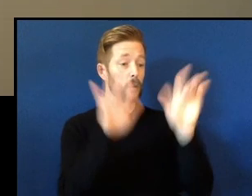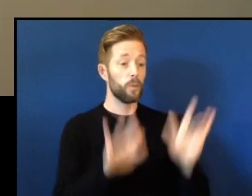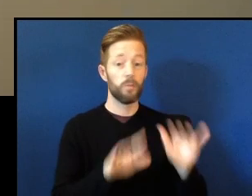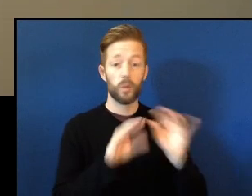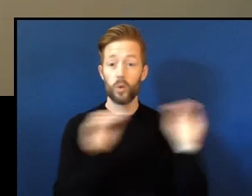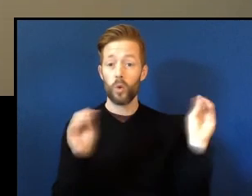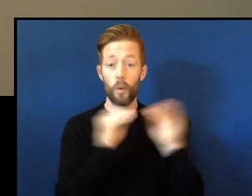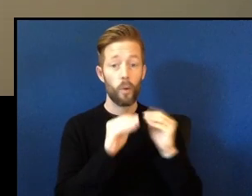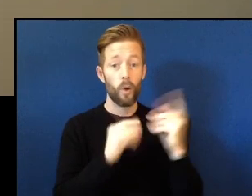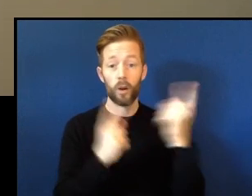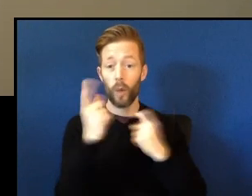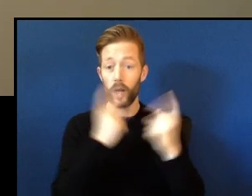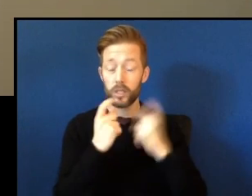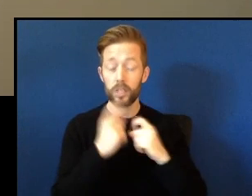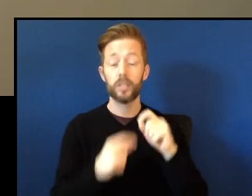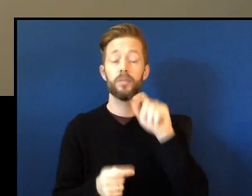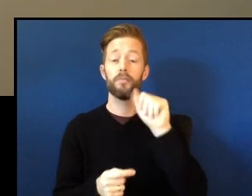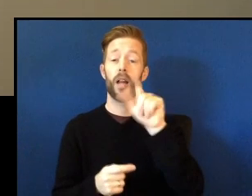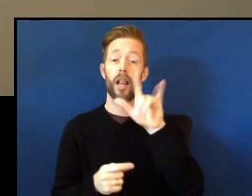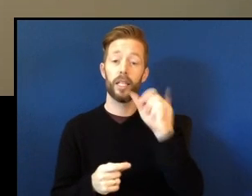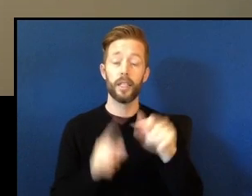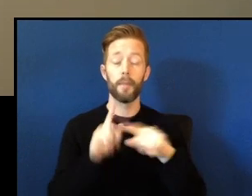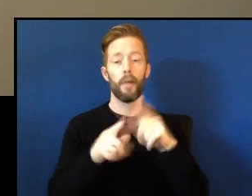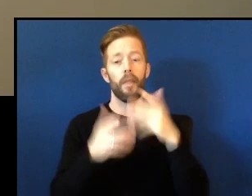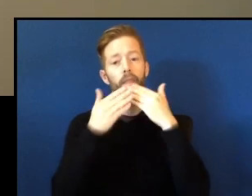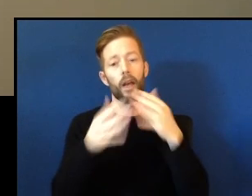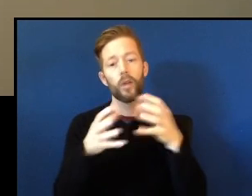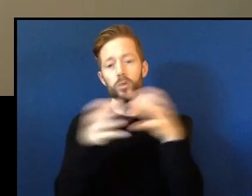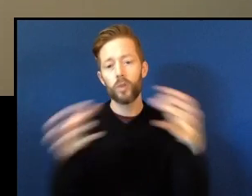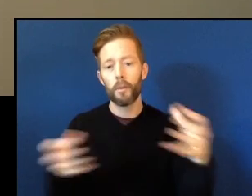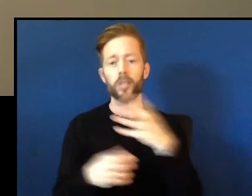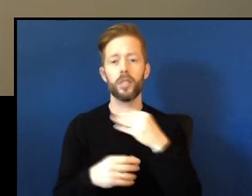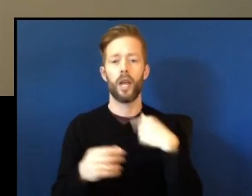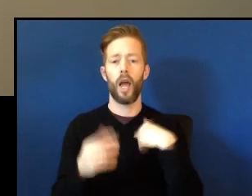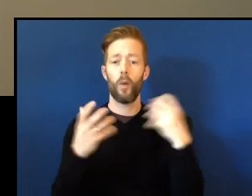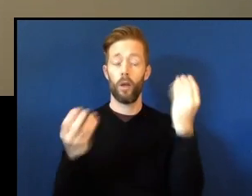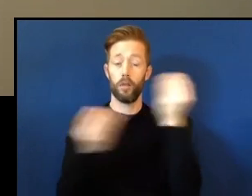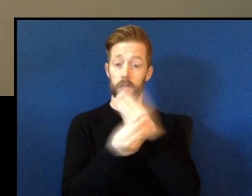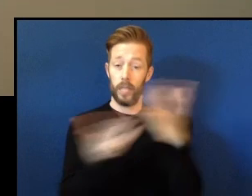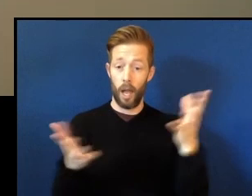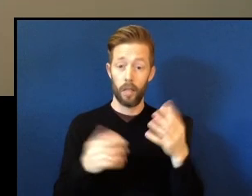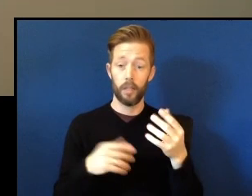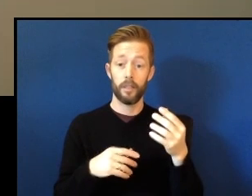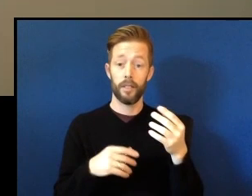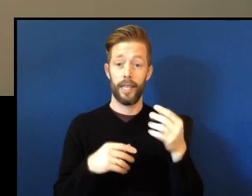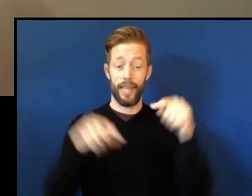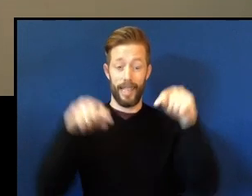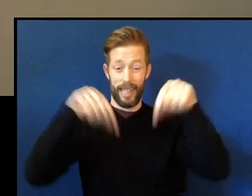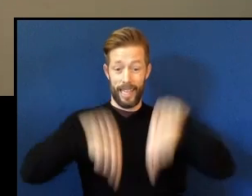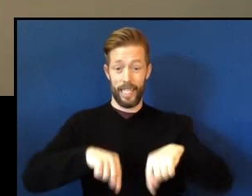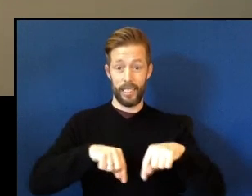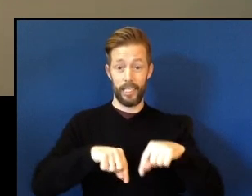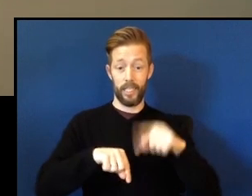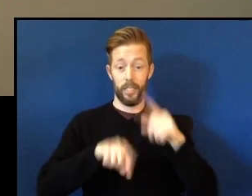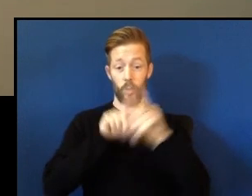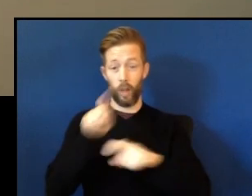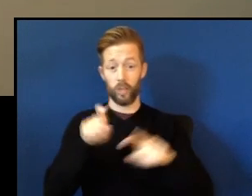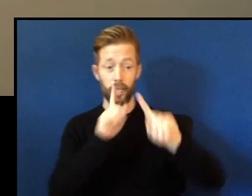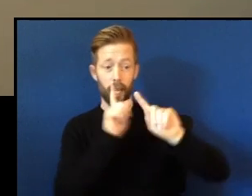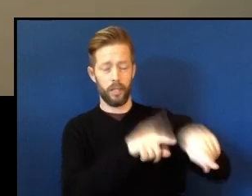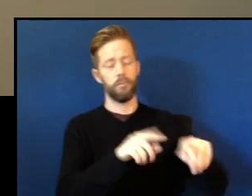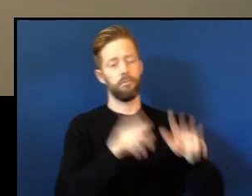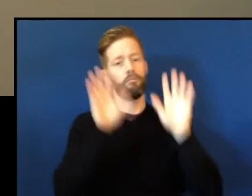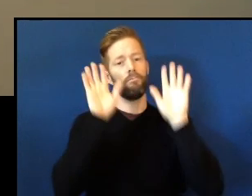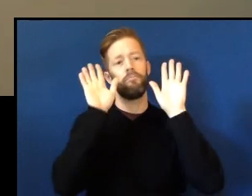more questions at this point, Alyssa, but thank you so much. And I just want to tell everyone, I think this Q&A session was